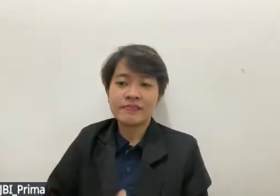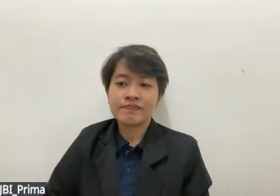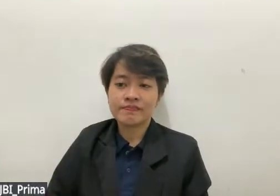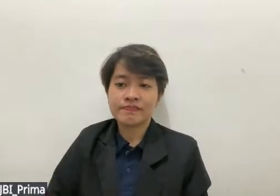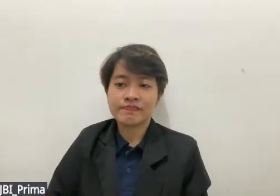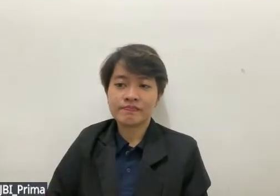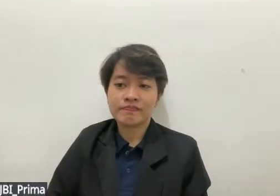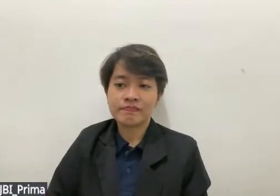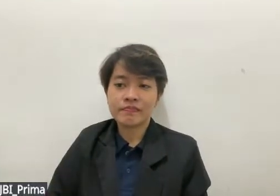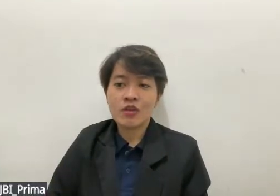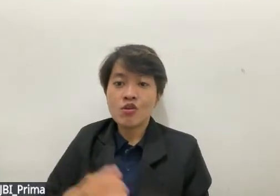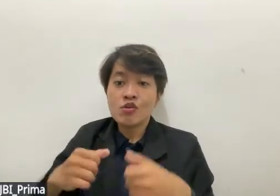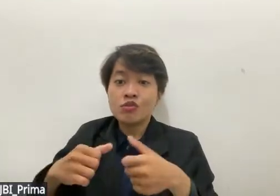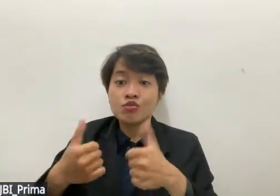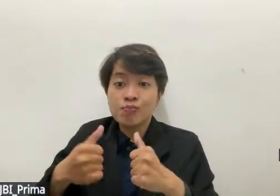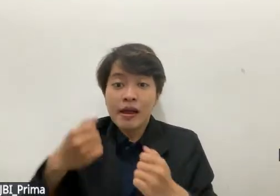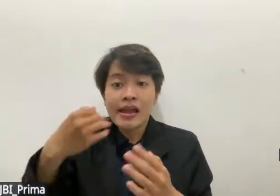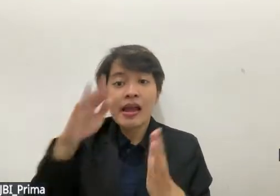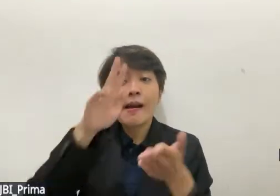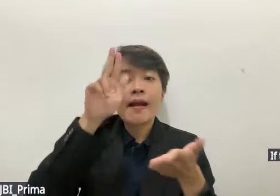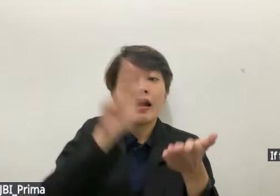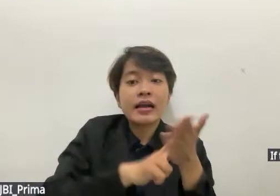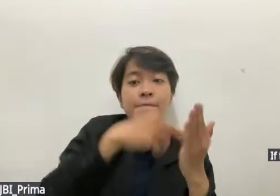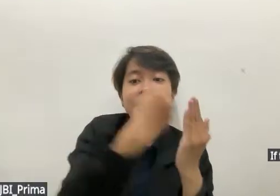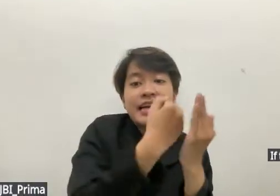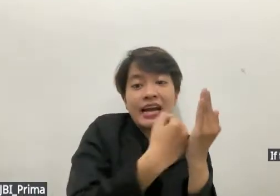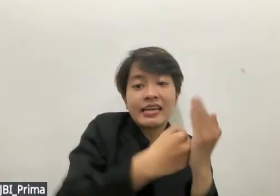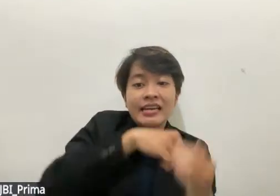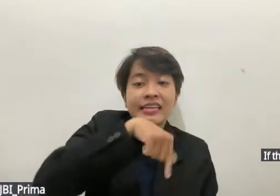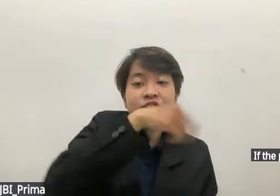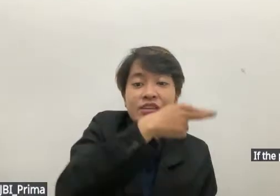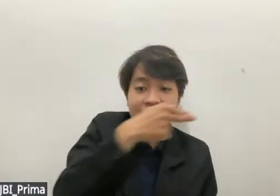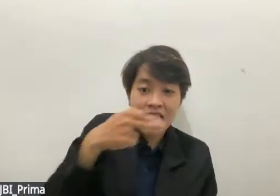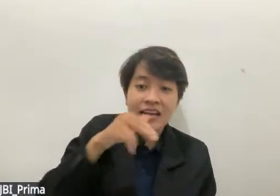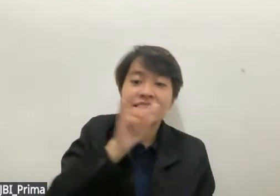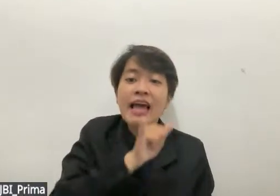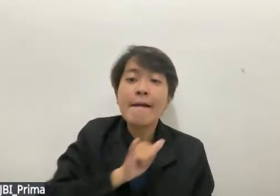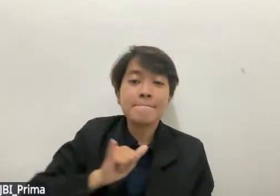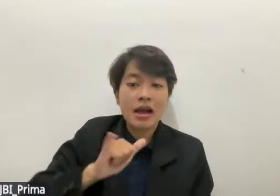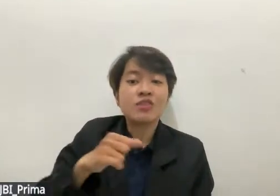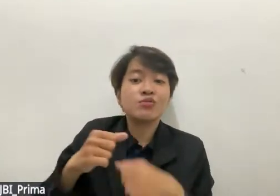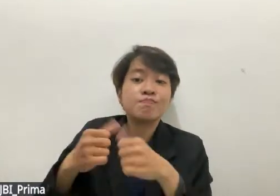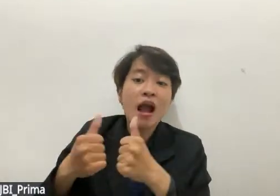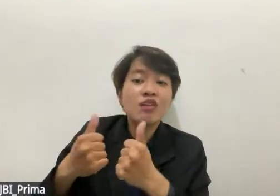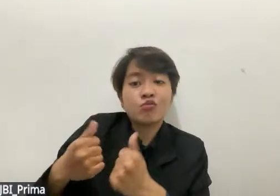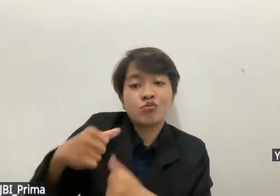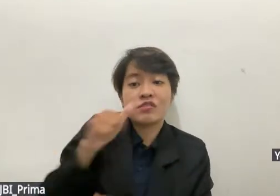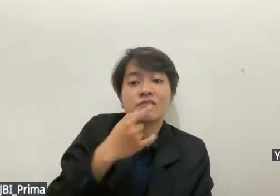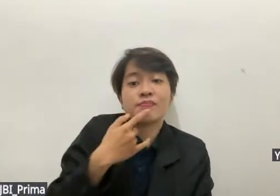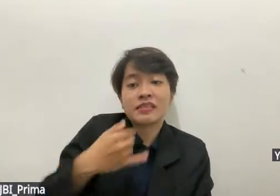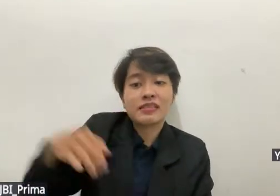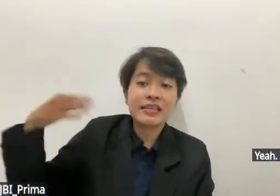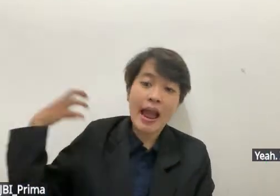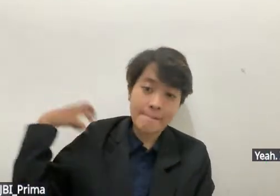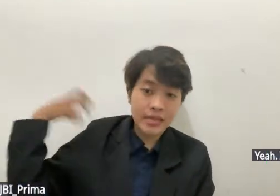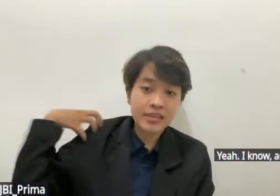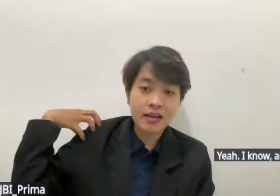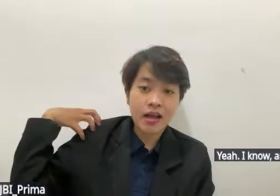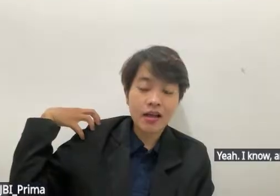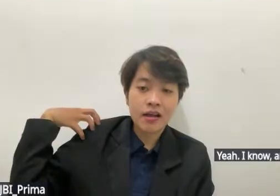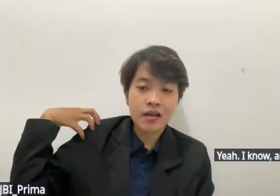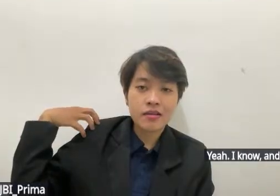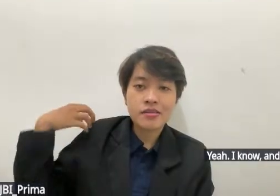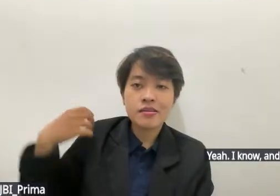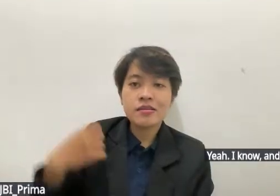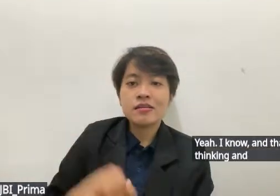good as we wish? So I know, and that is the hard one. And to be honest, I've been